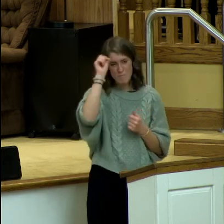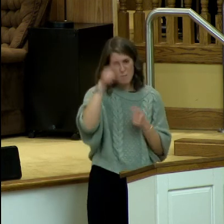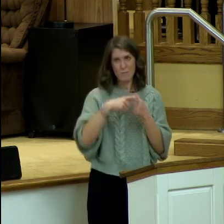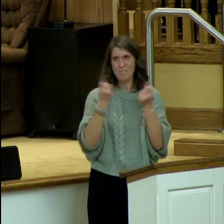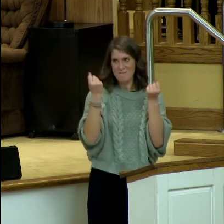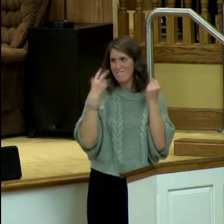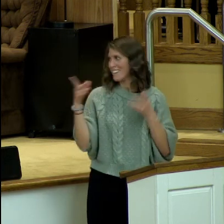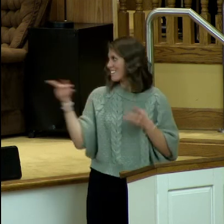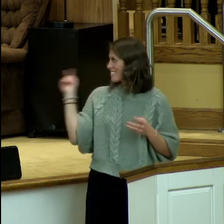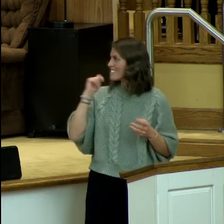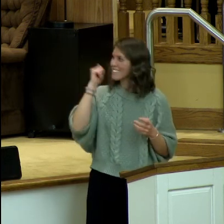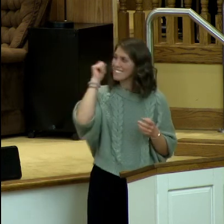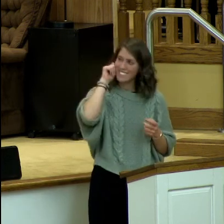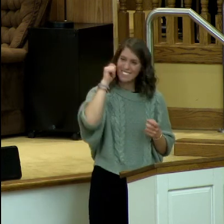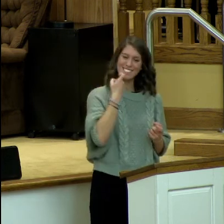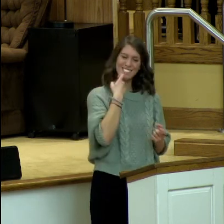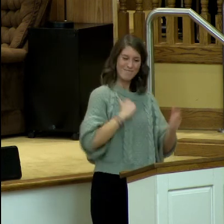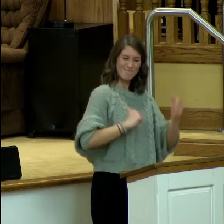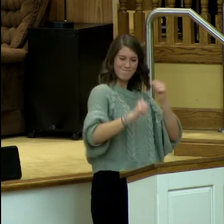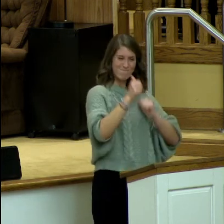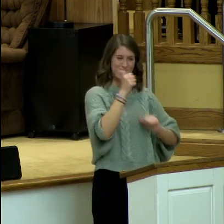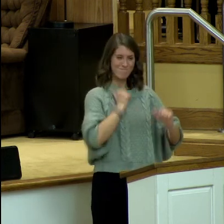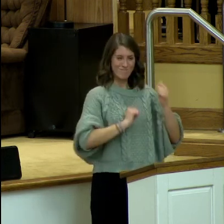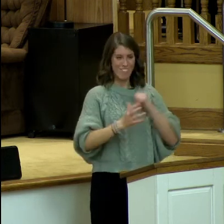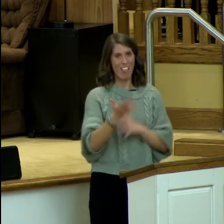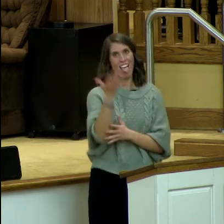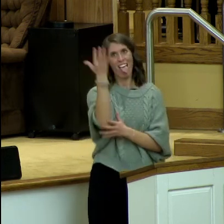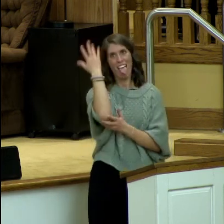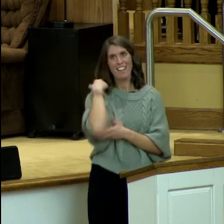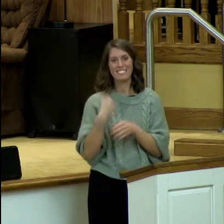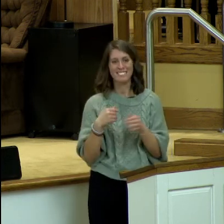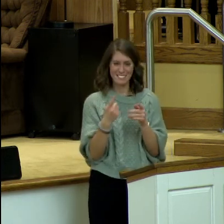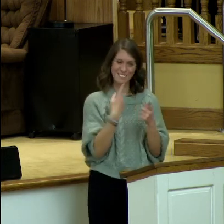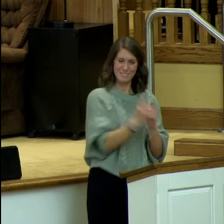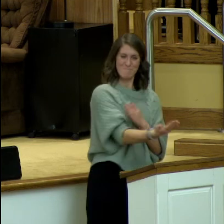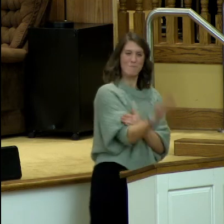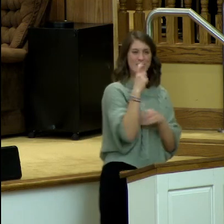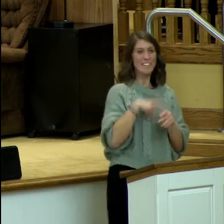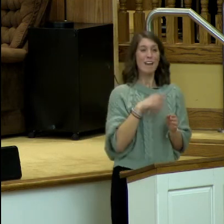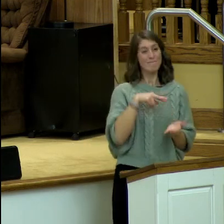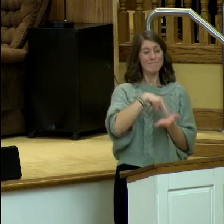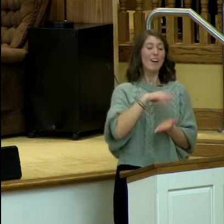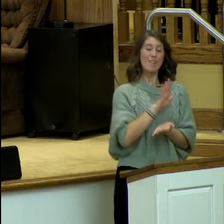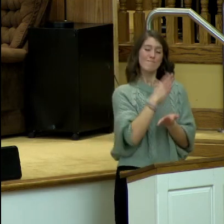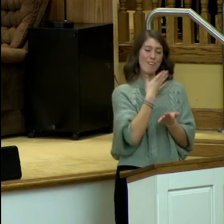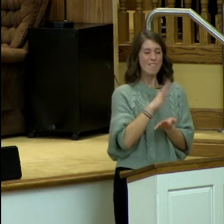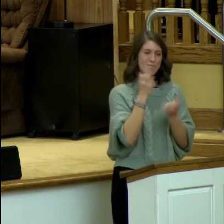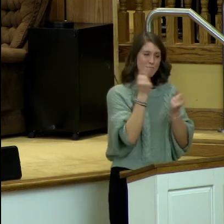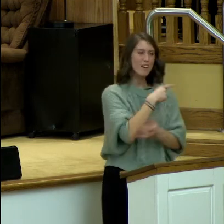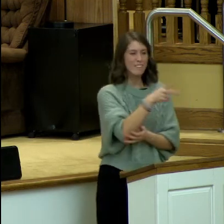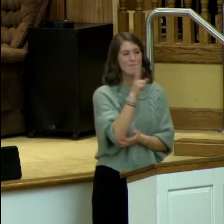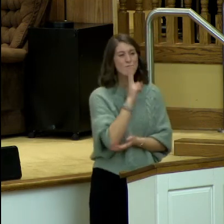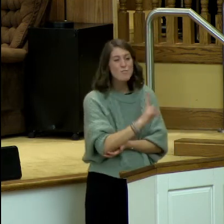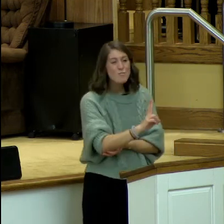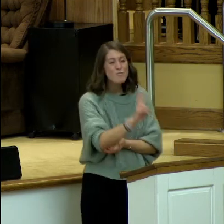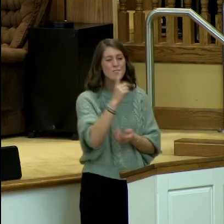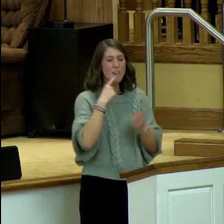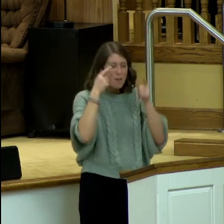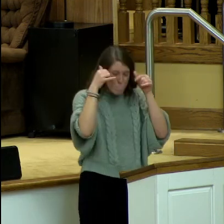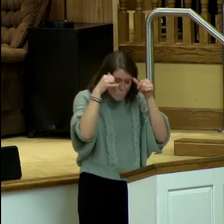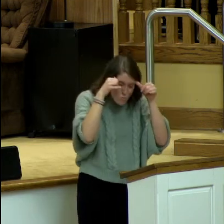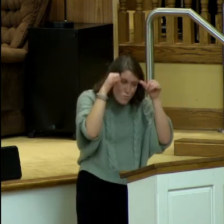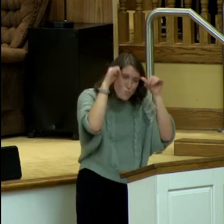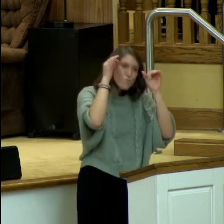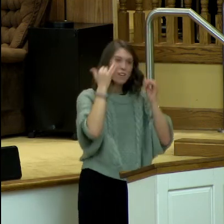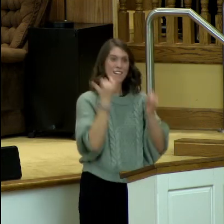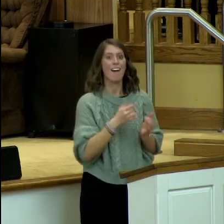of these kids that you just saw up here performing were in the morning service. In fact, many of them were in the two-year-old saying moo years ago, and